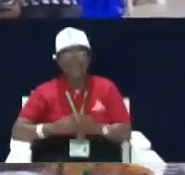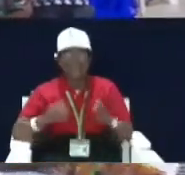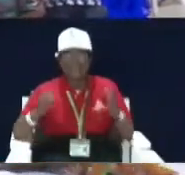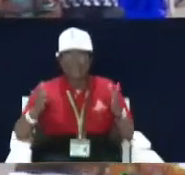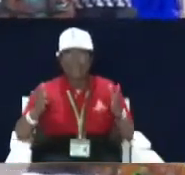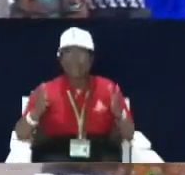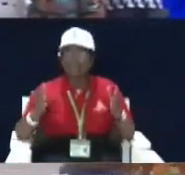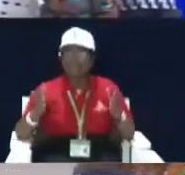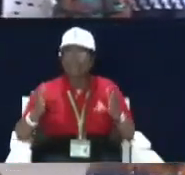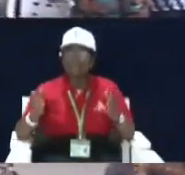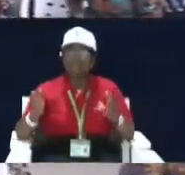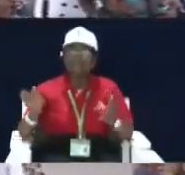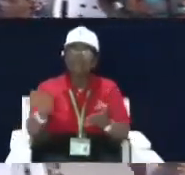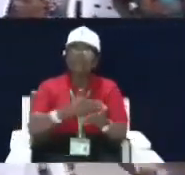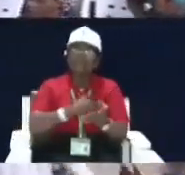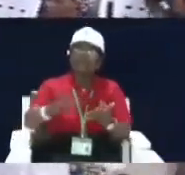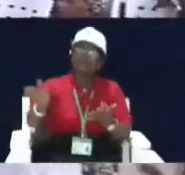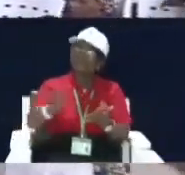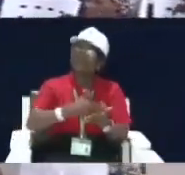His